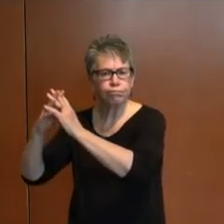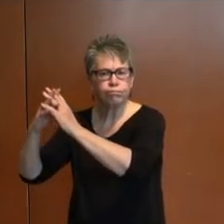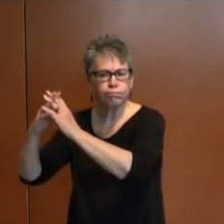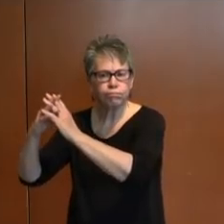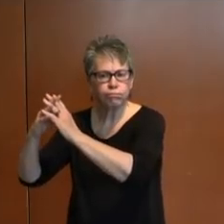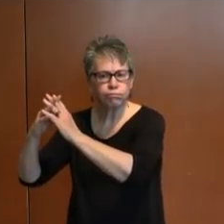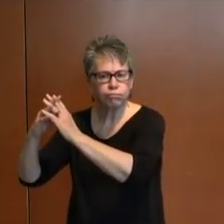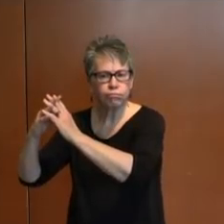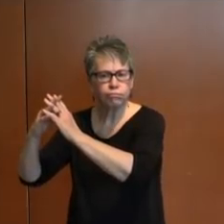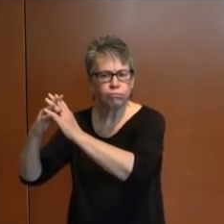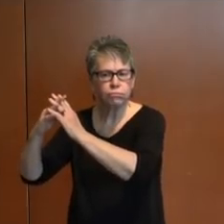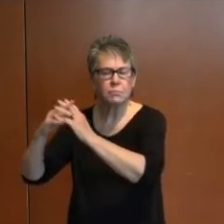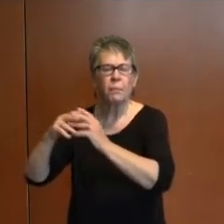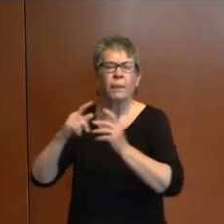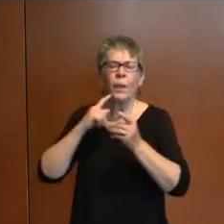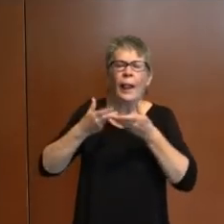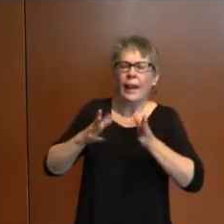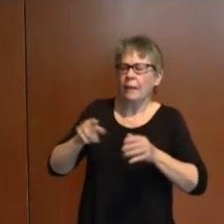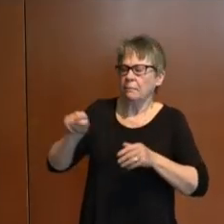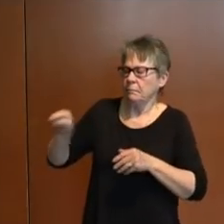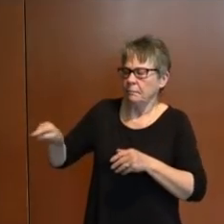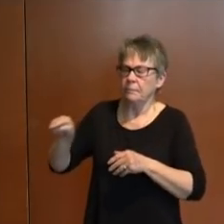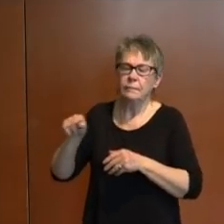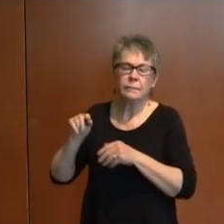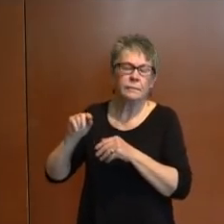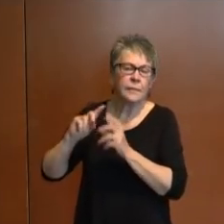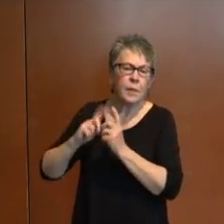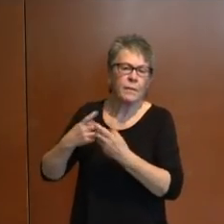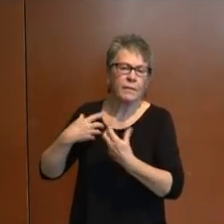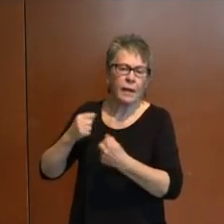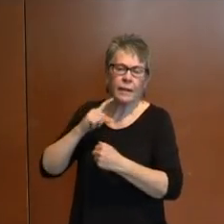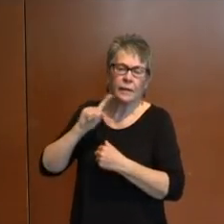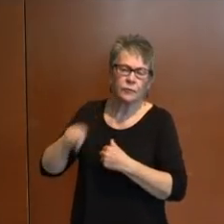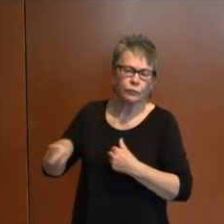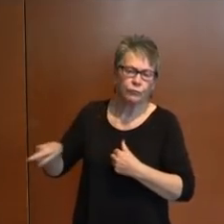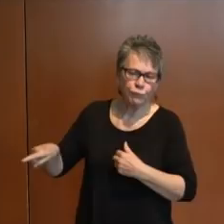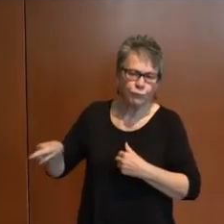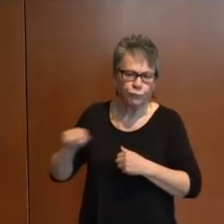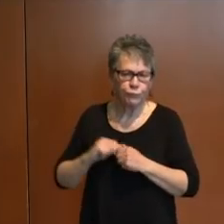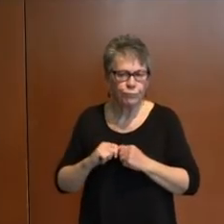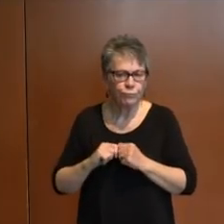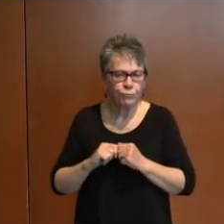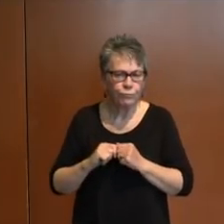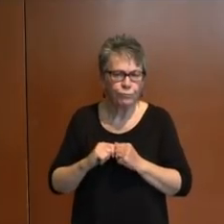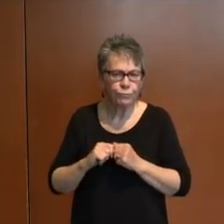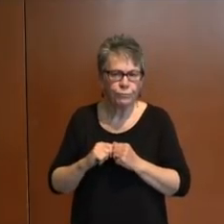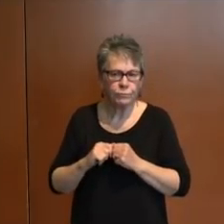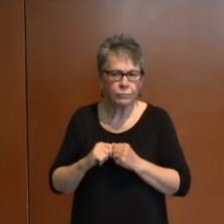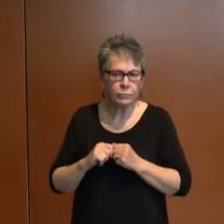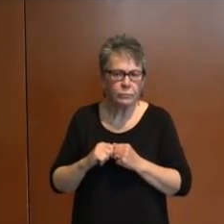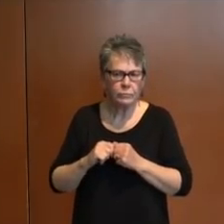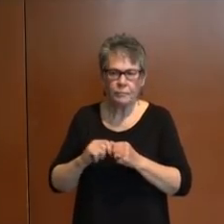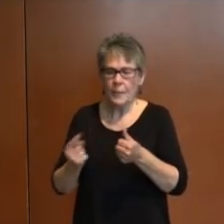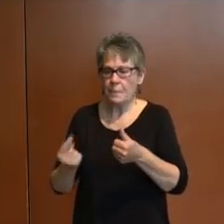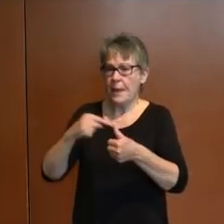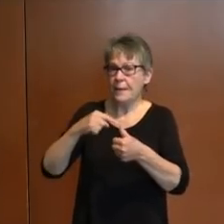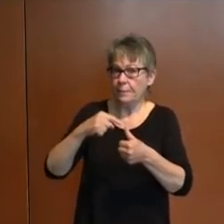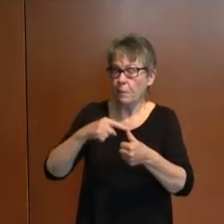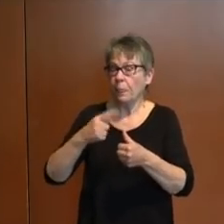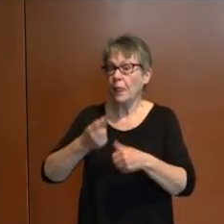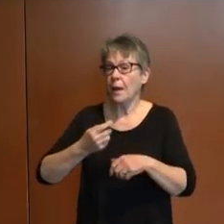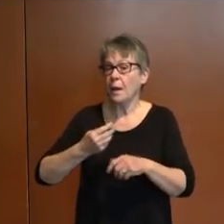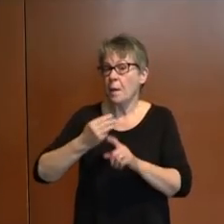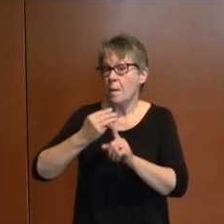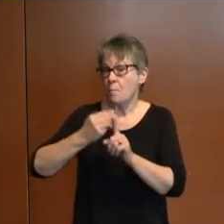she sees that relative to capacity. We're looking very much at mortgage relief as well as potential